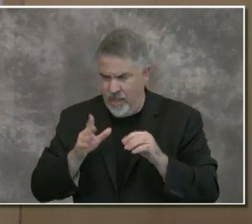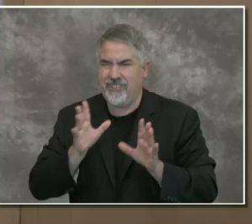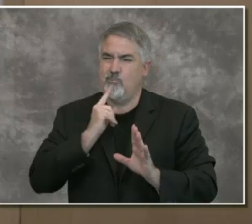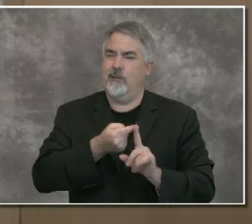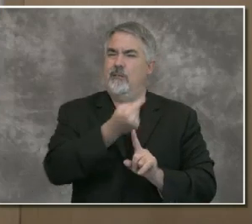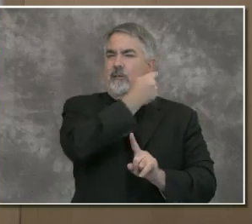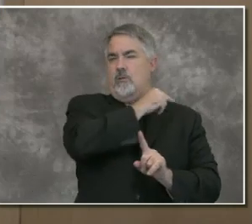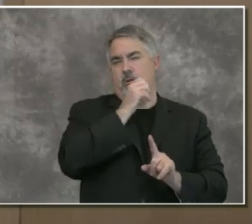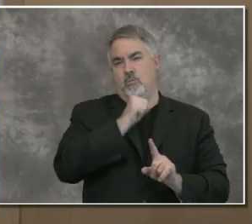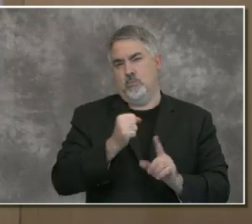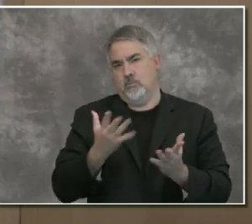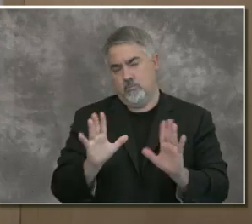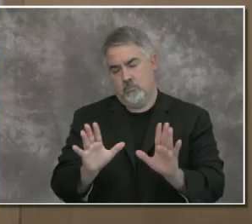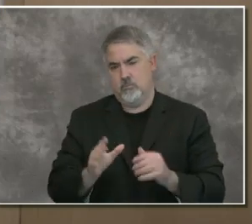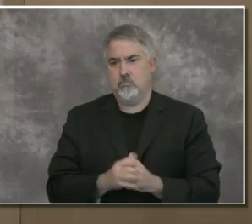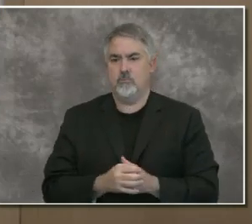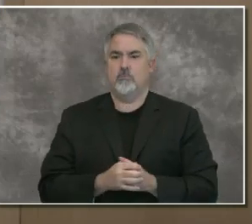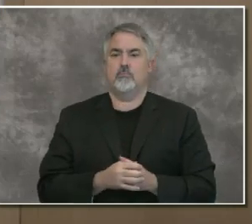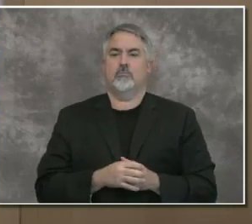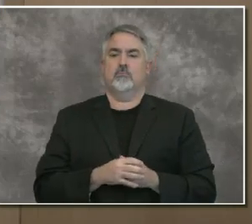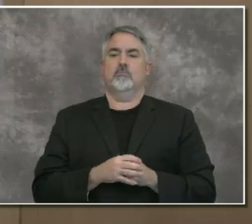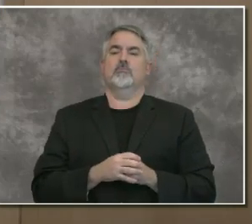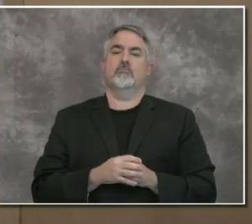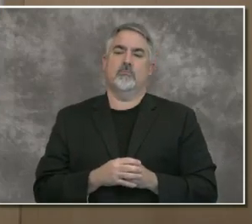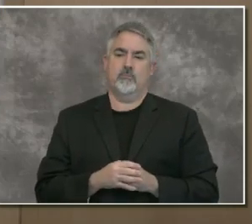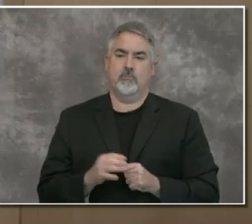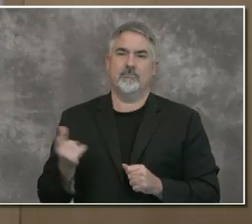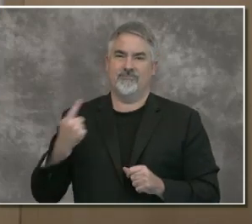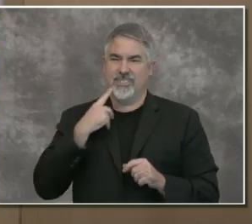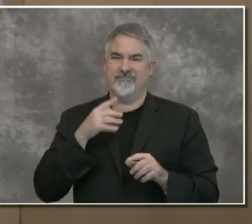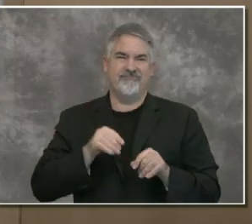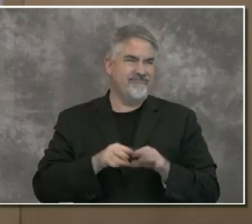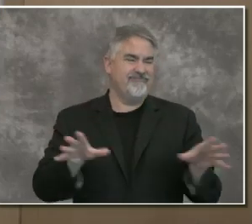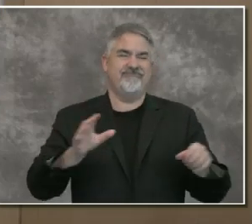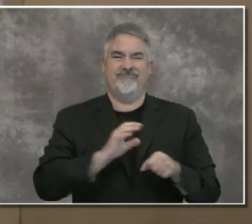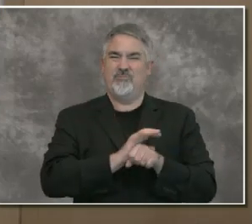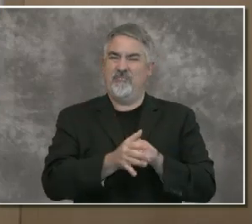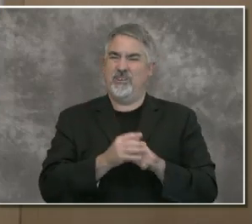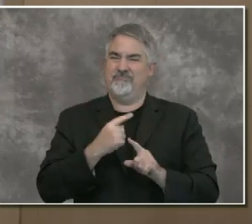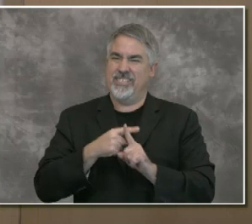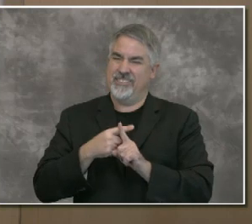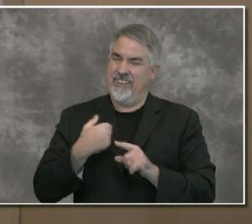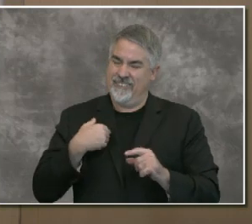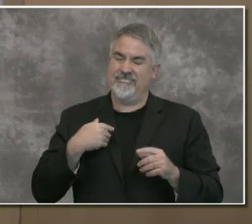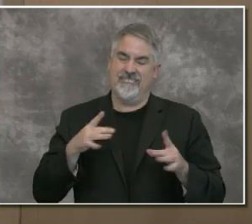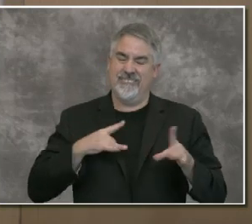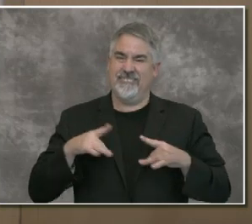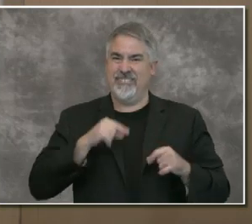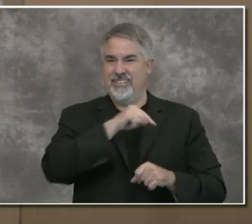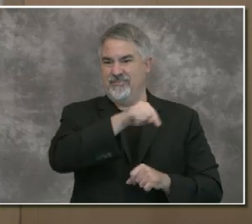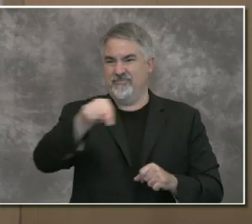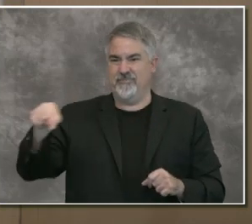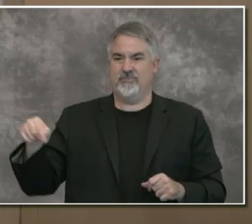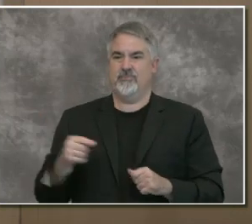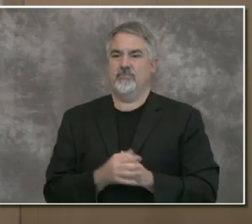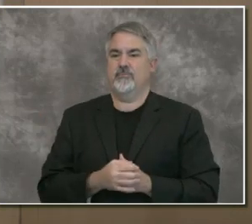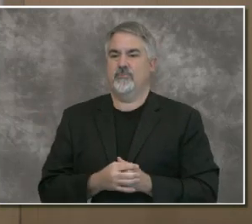cases, 789 or 54% are between the ages of 20 and 49 years of